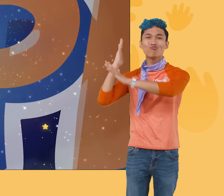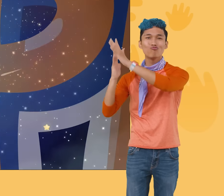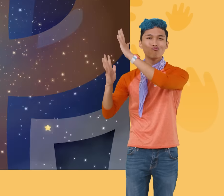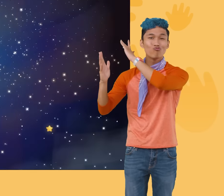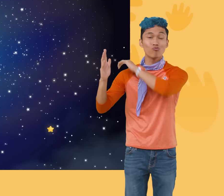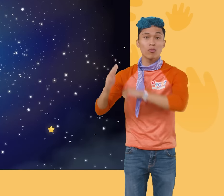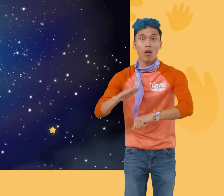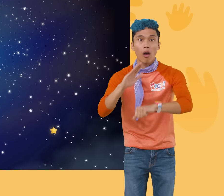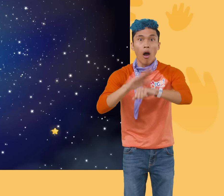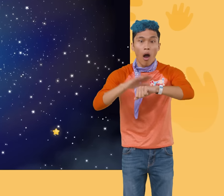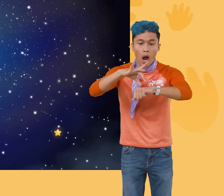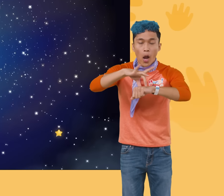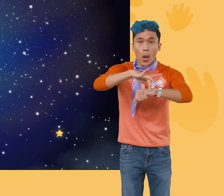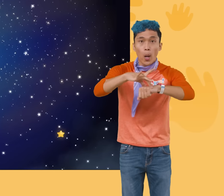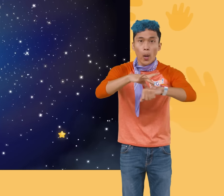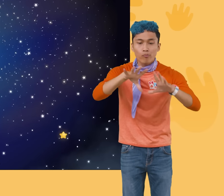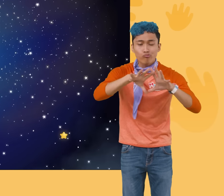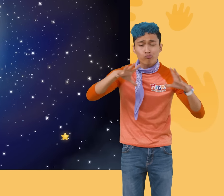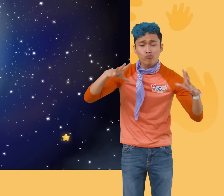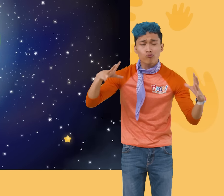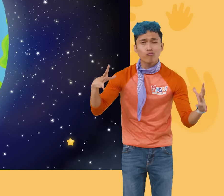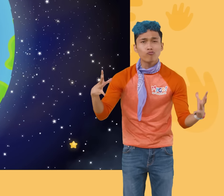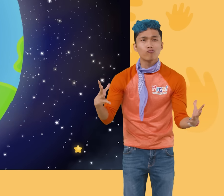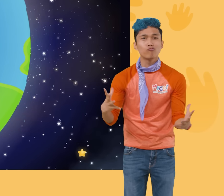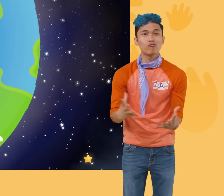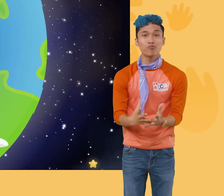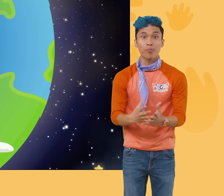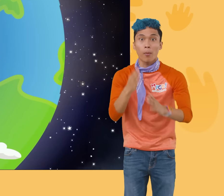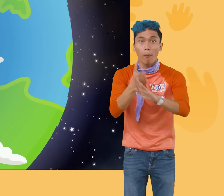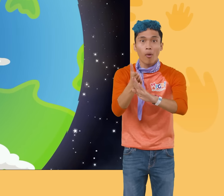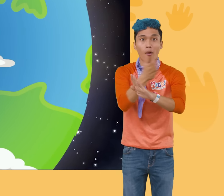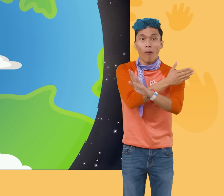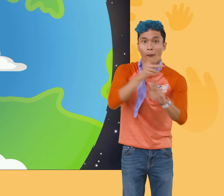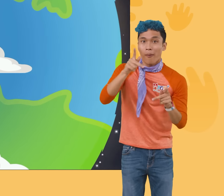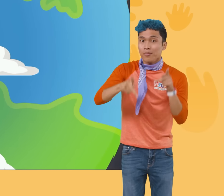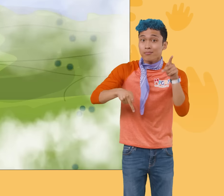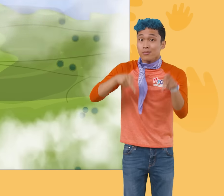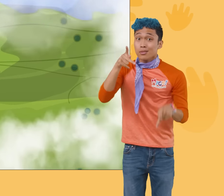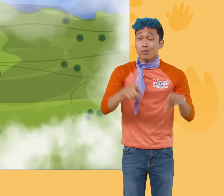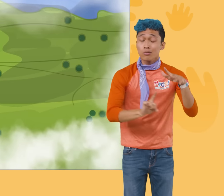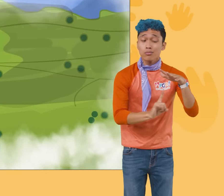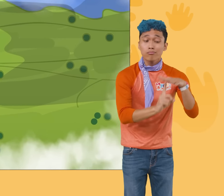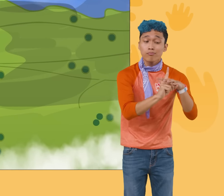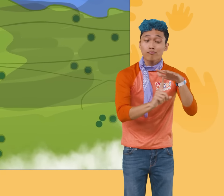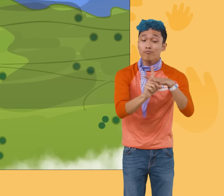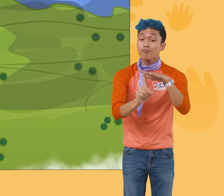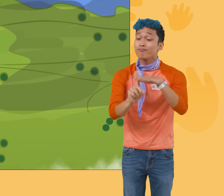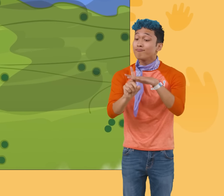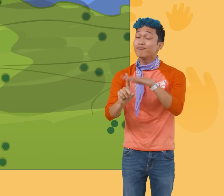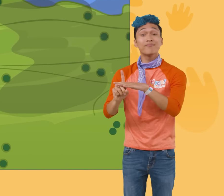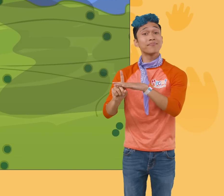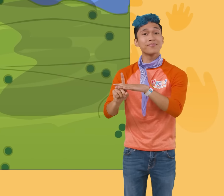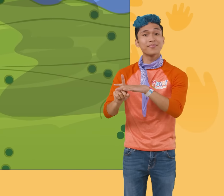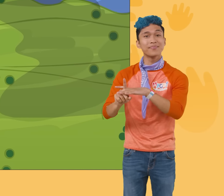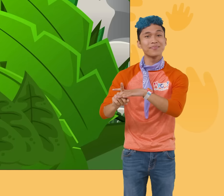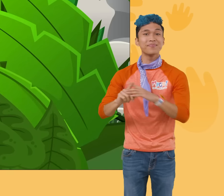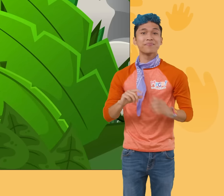ago on this planet Earth, before we ever